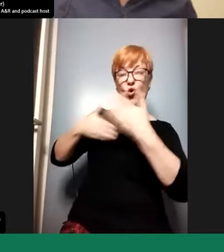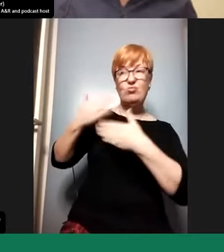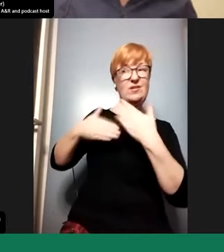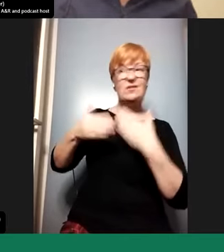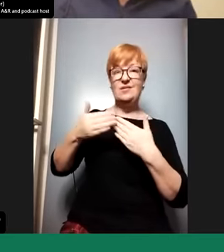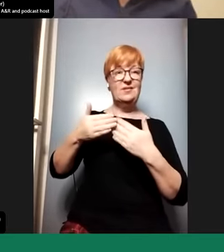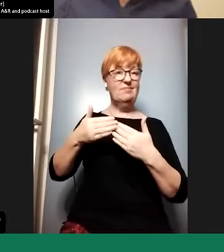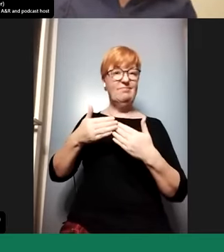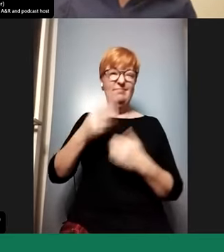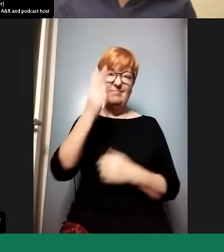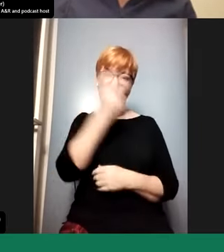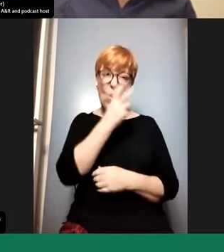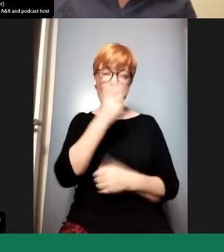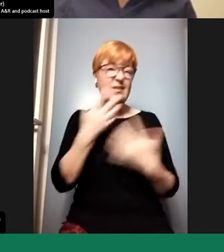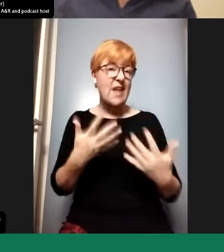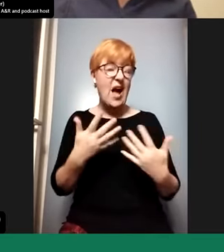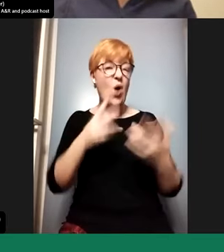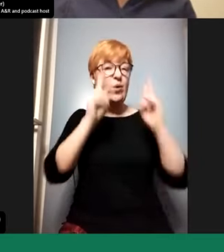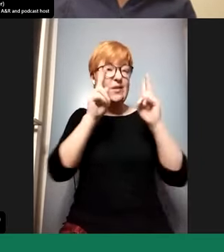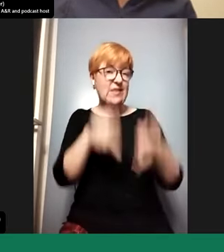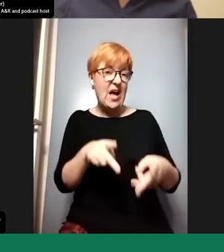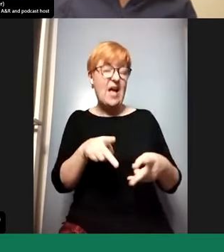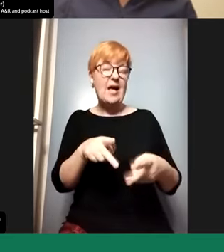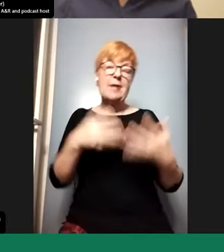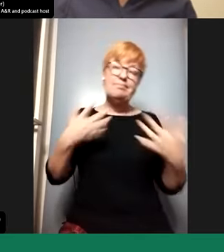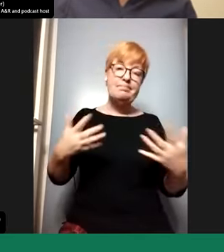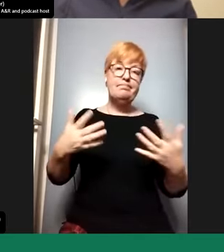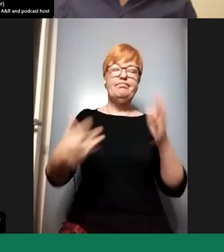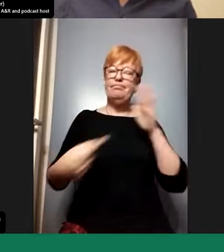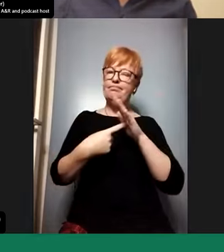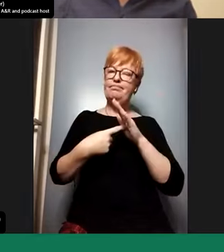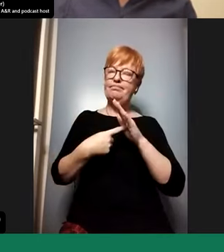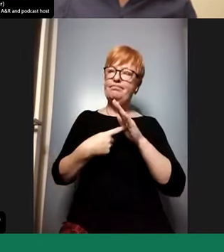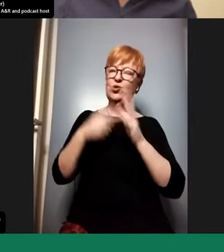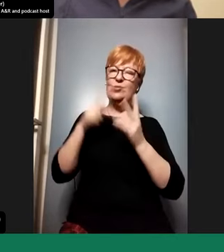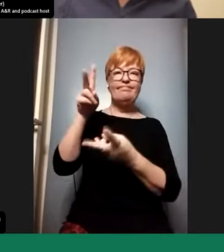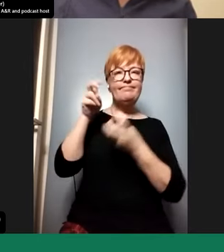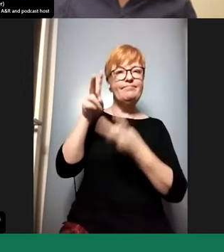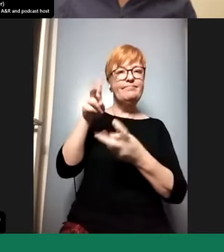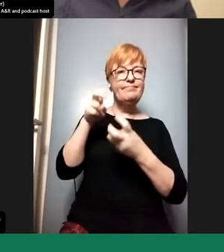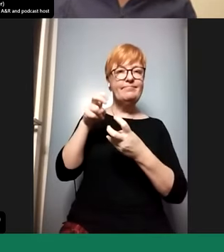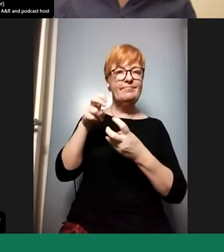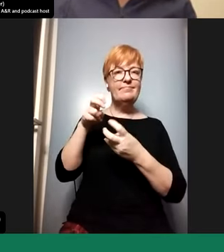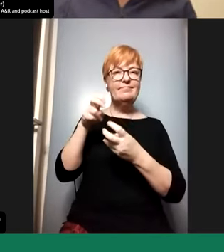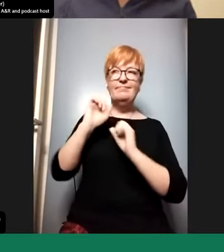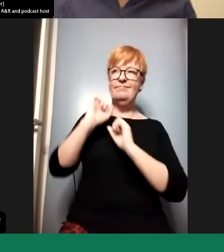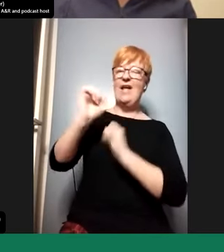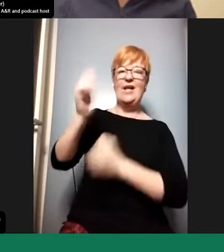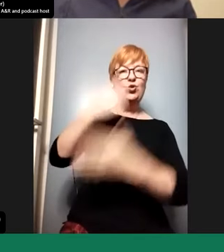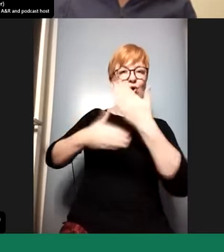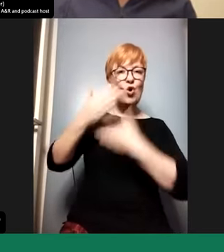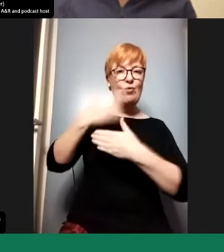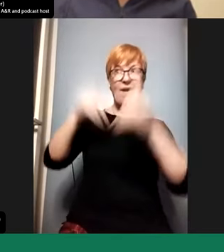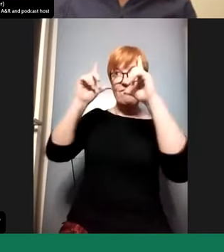are getting older and people are passing away, and it's really important to capture their stories, you know, take photos of them, capture what evidence